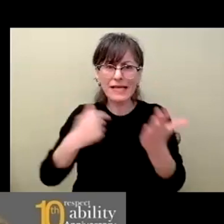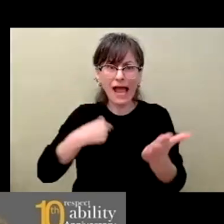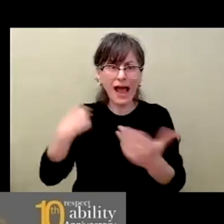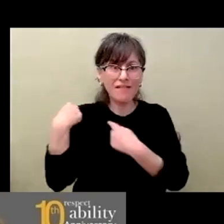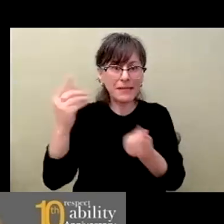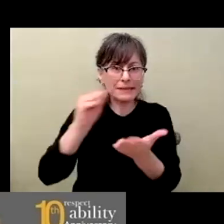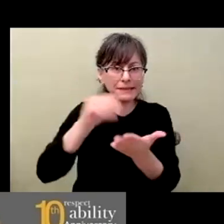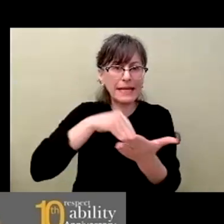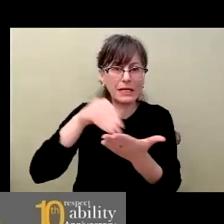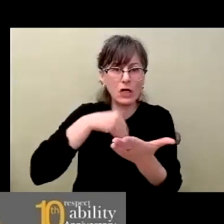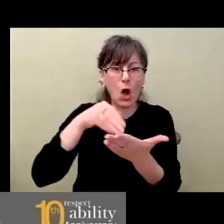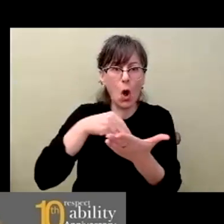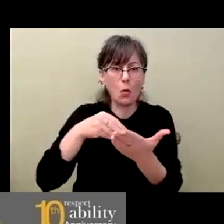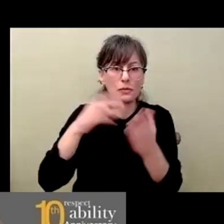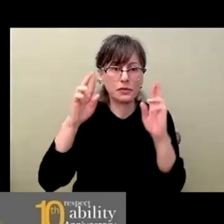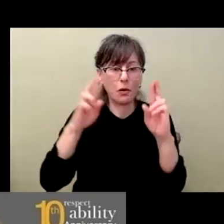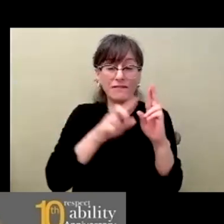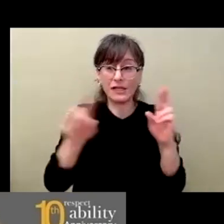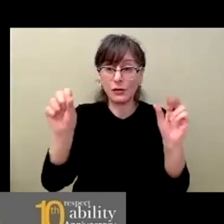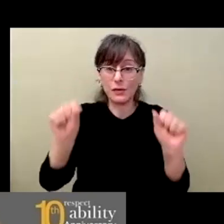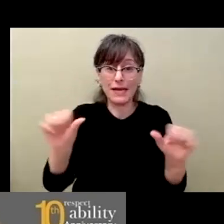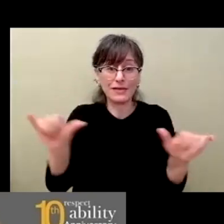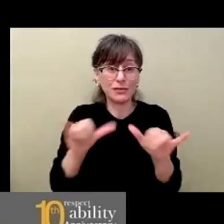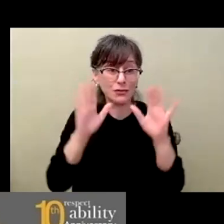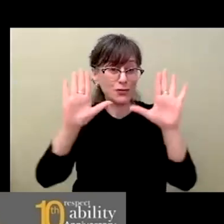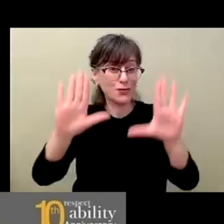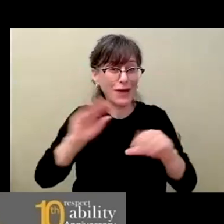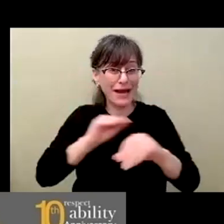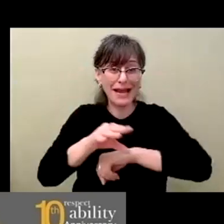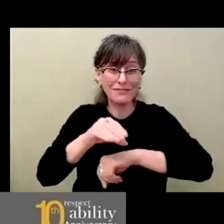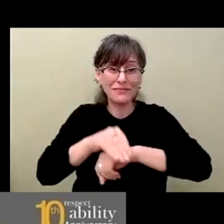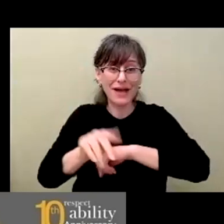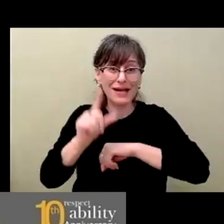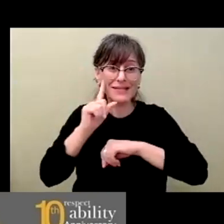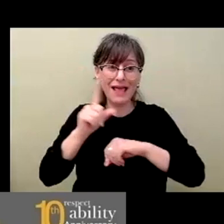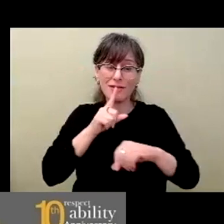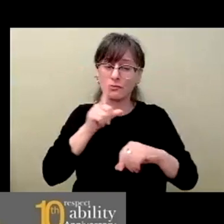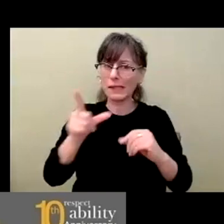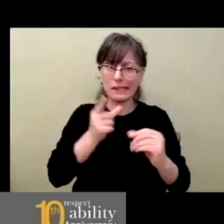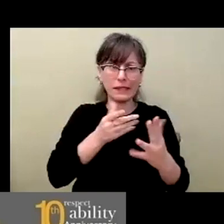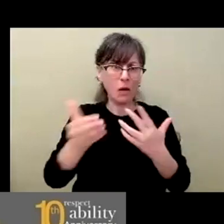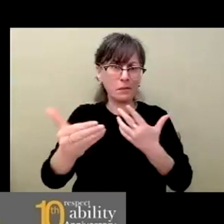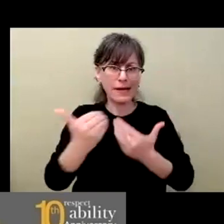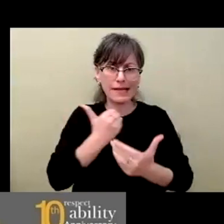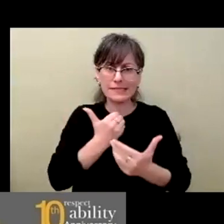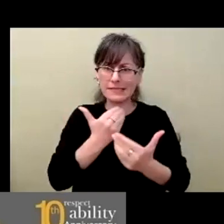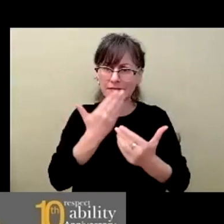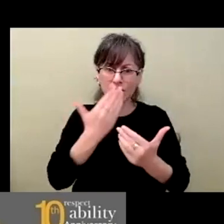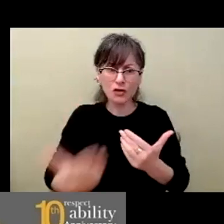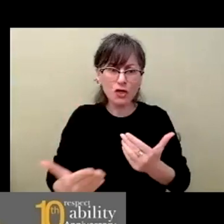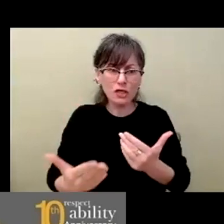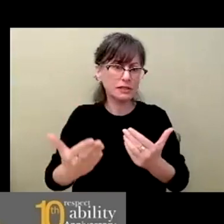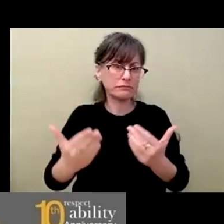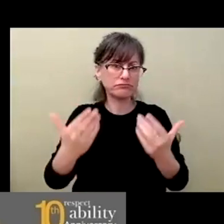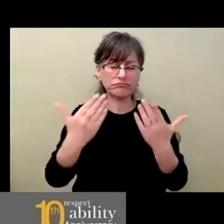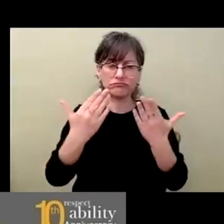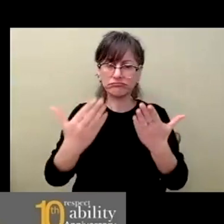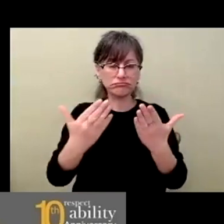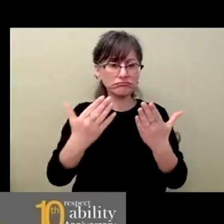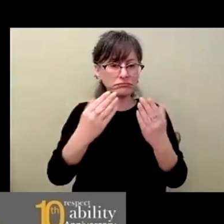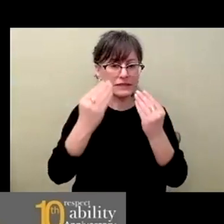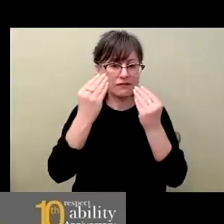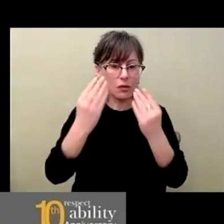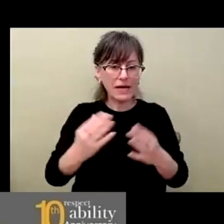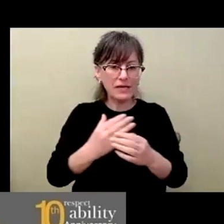hopefully everybody else was able to capture all of that great advice. I think that's a really comprehensive advice that you both have given us. I don't think,